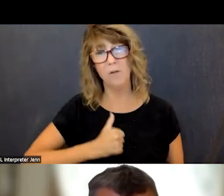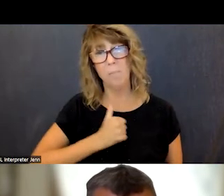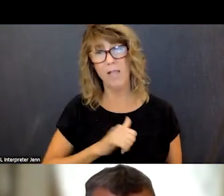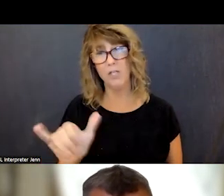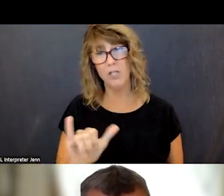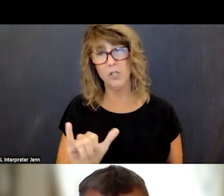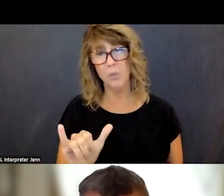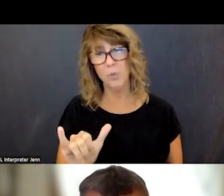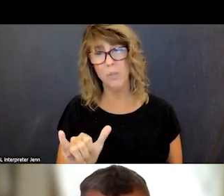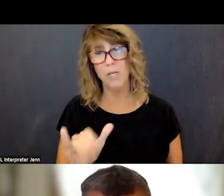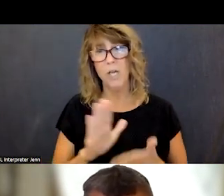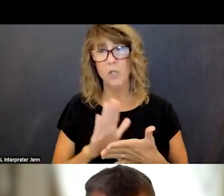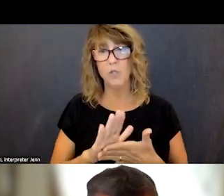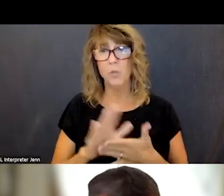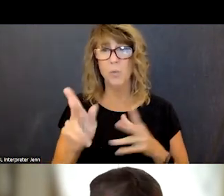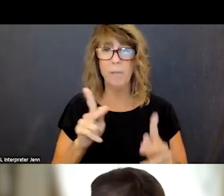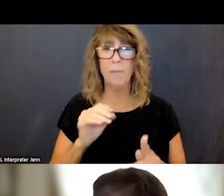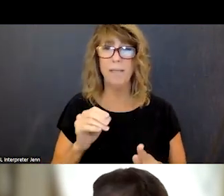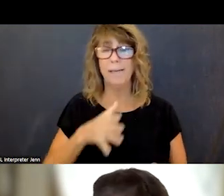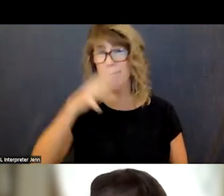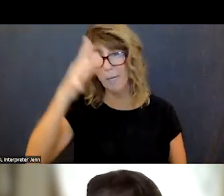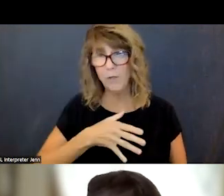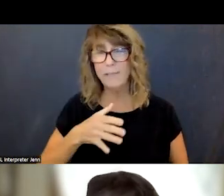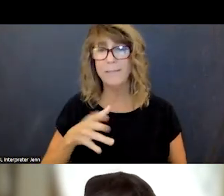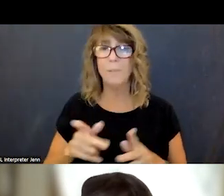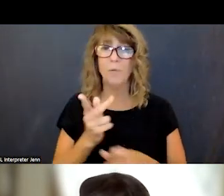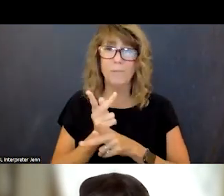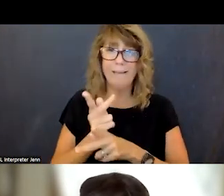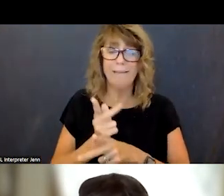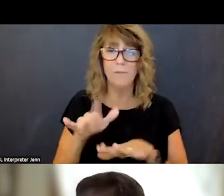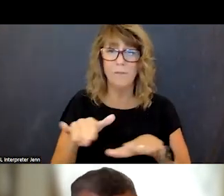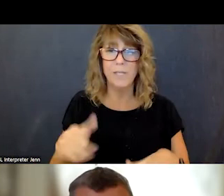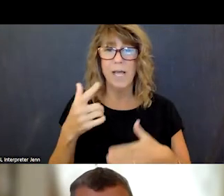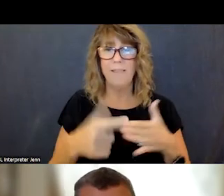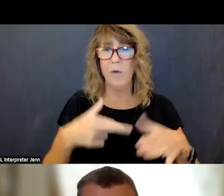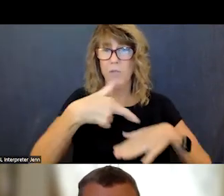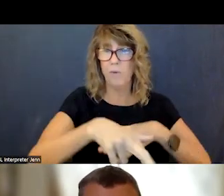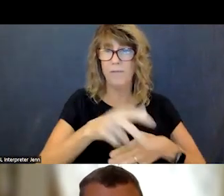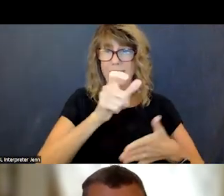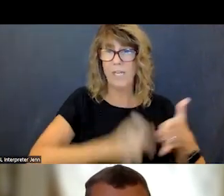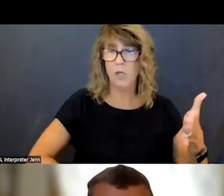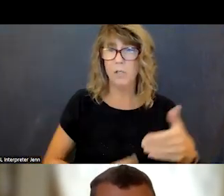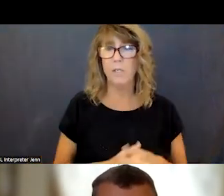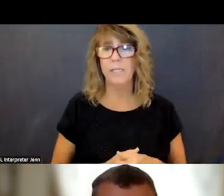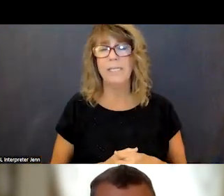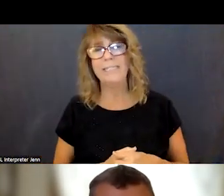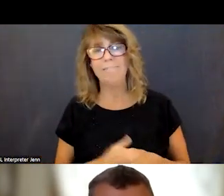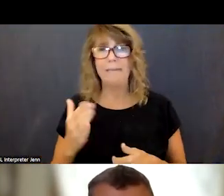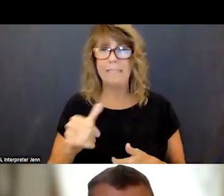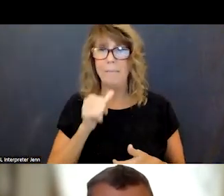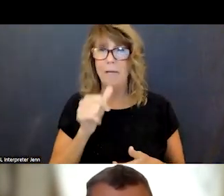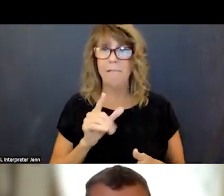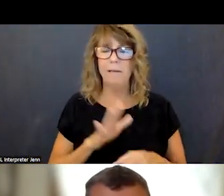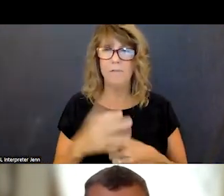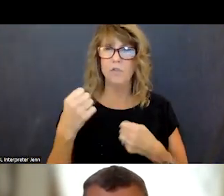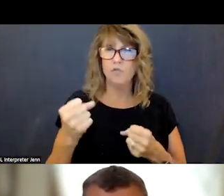school personnel and parents and caregivers, the way I was referenced in the article, unintended, a little bit less than strength-based,